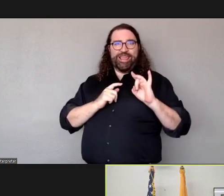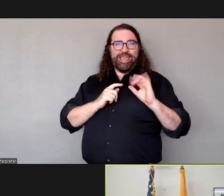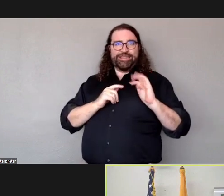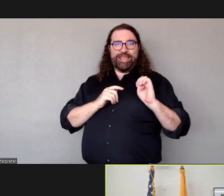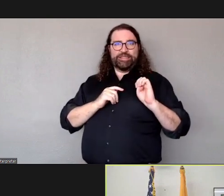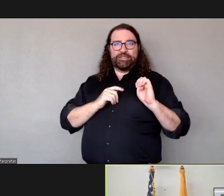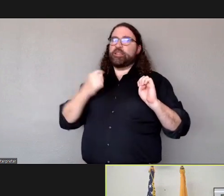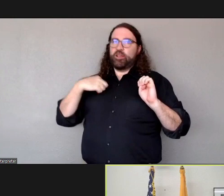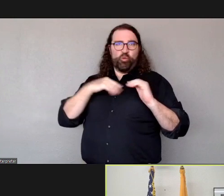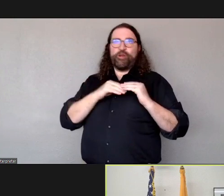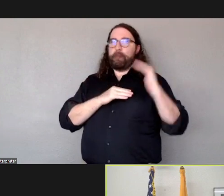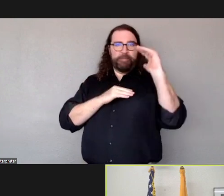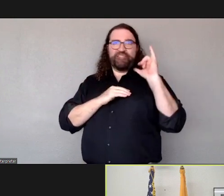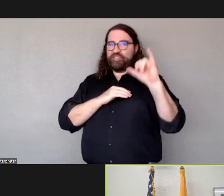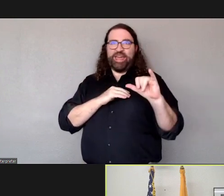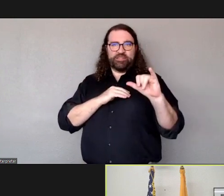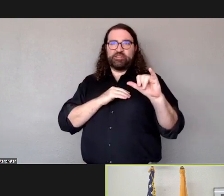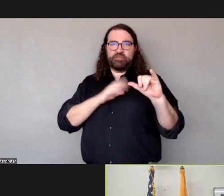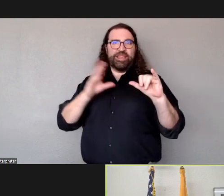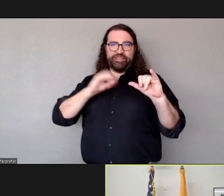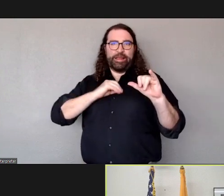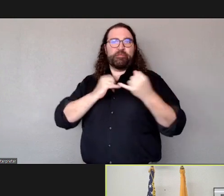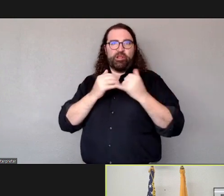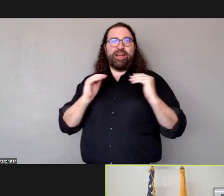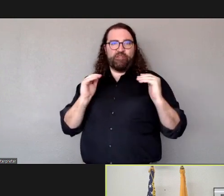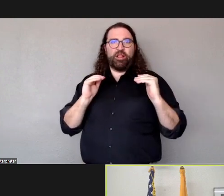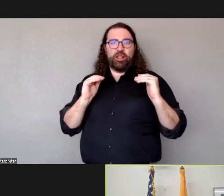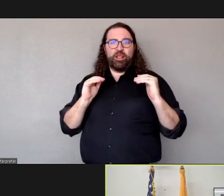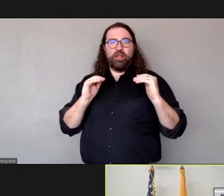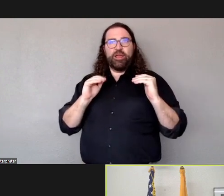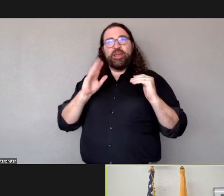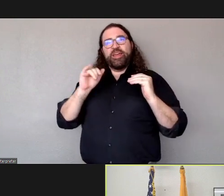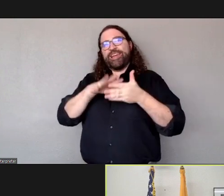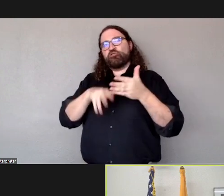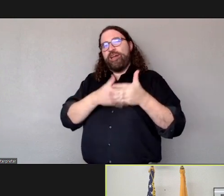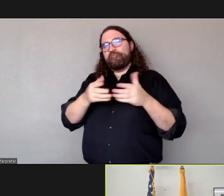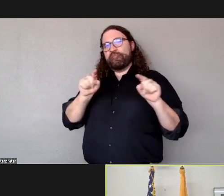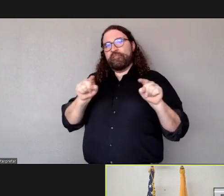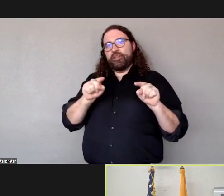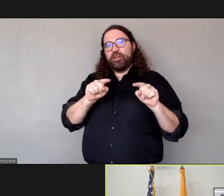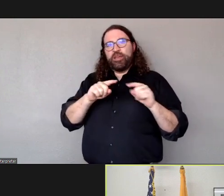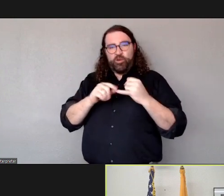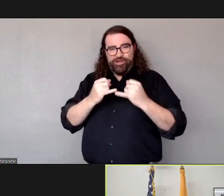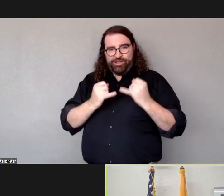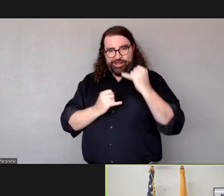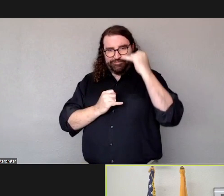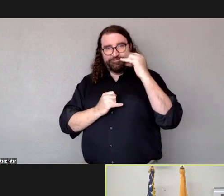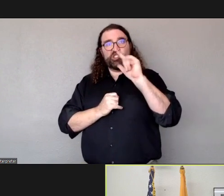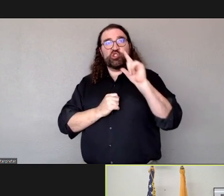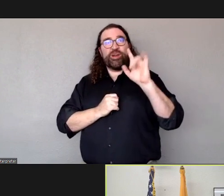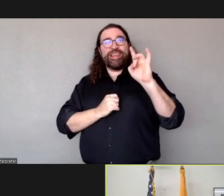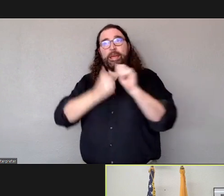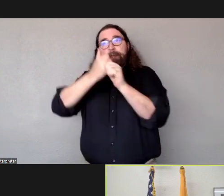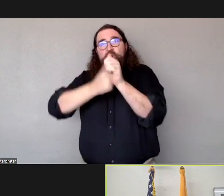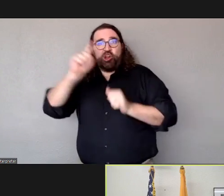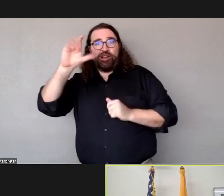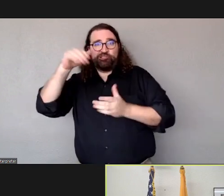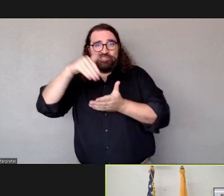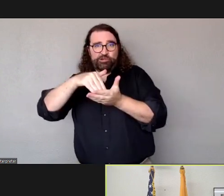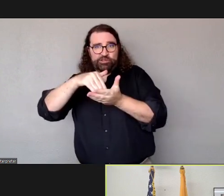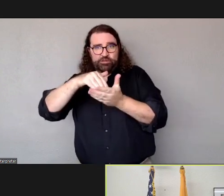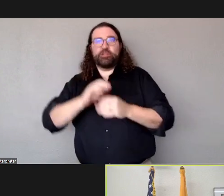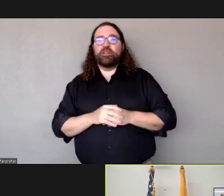now. So as I showed in the graph in my very first slide, we're above that. So that's our transmission level we're using.